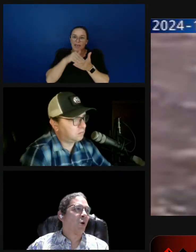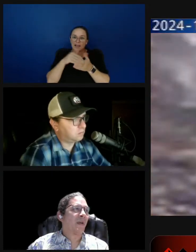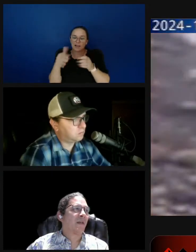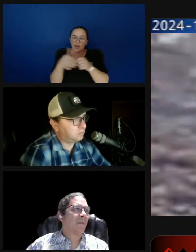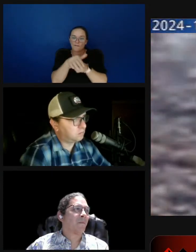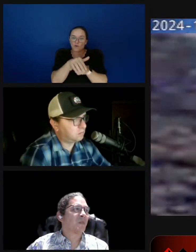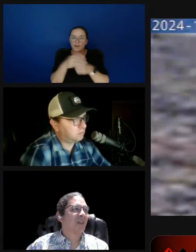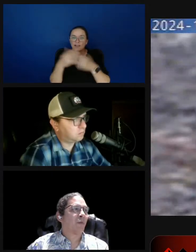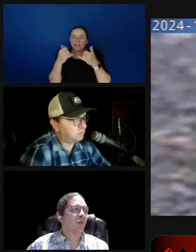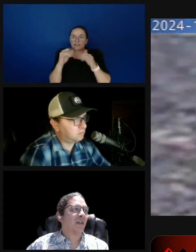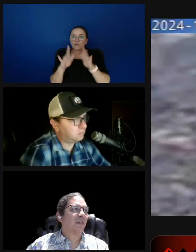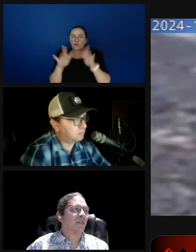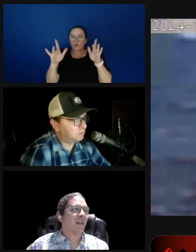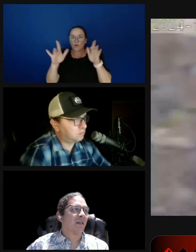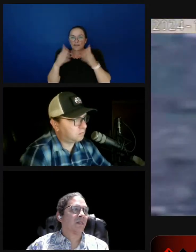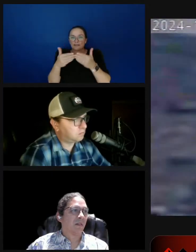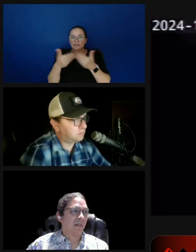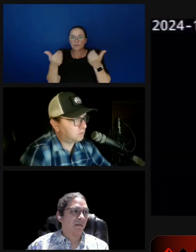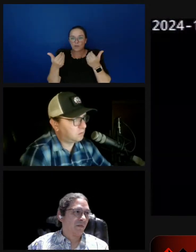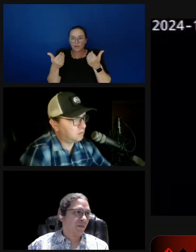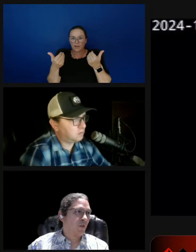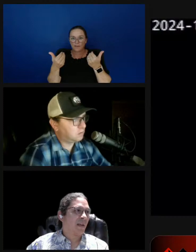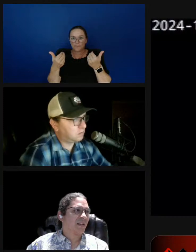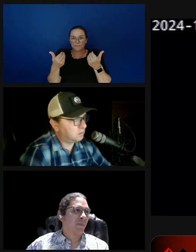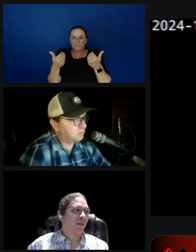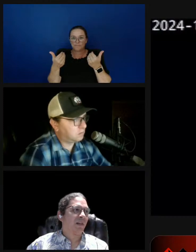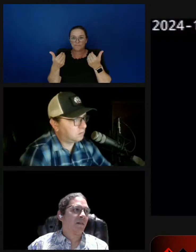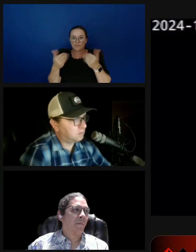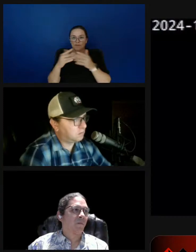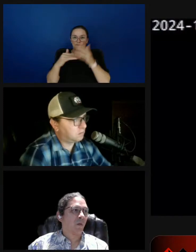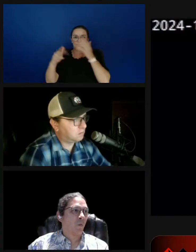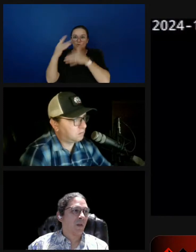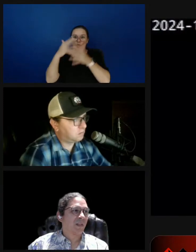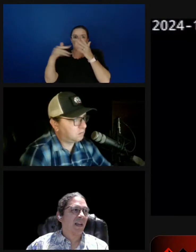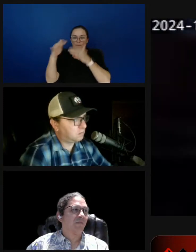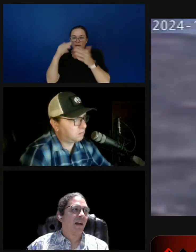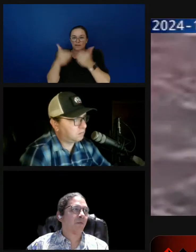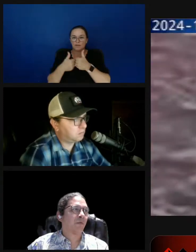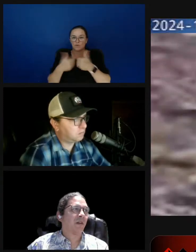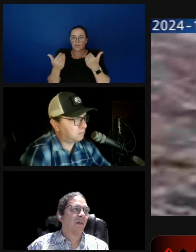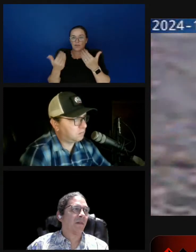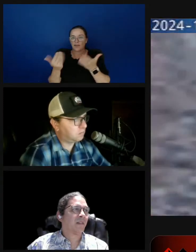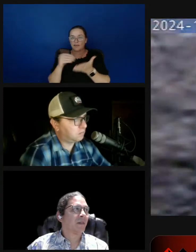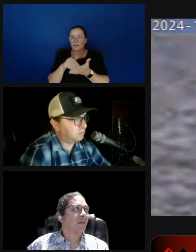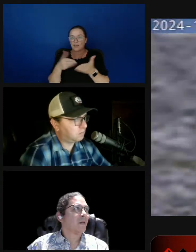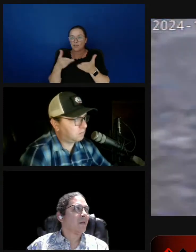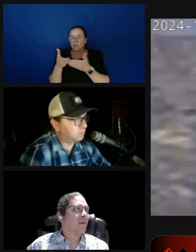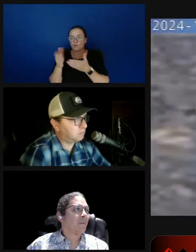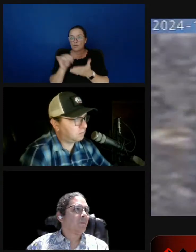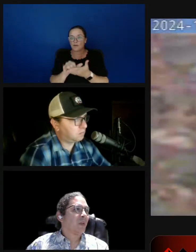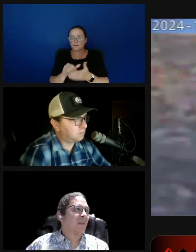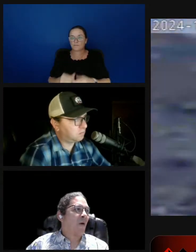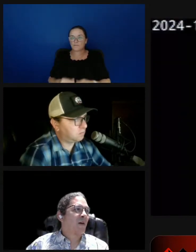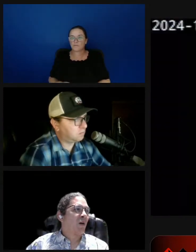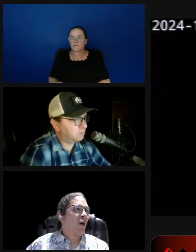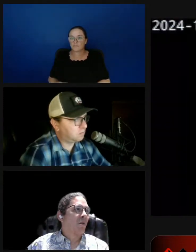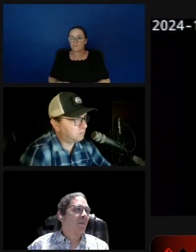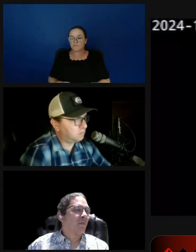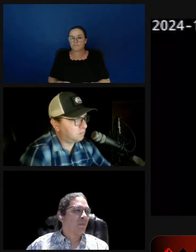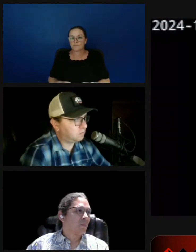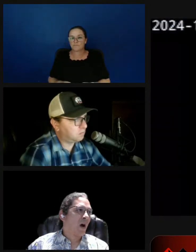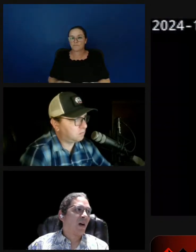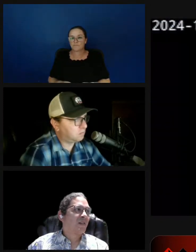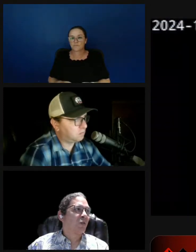still glowing separately and fuming separately once again right through here, right? Now we're in our